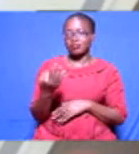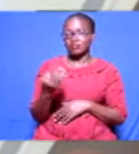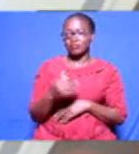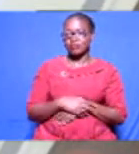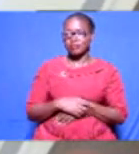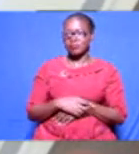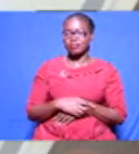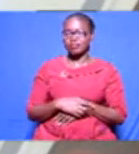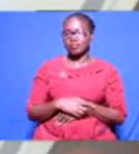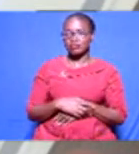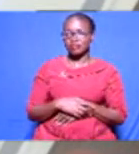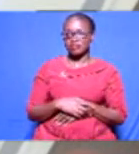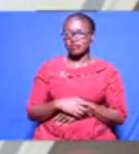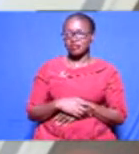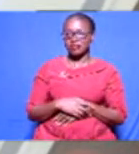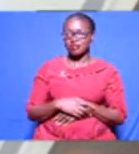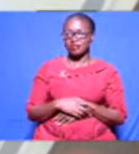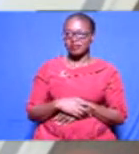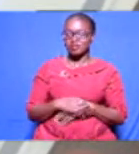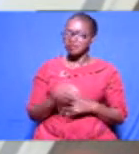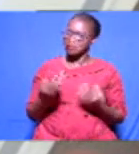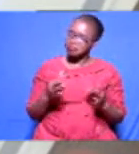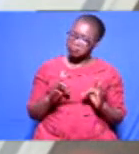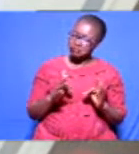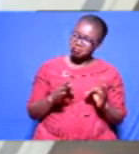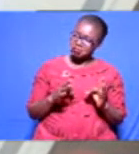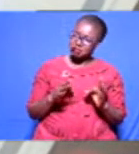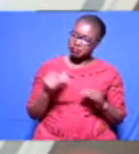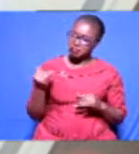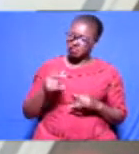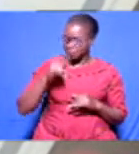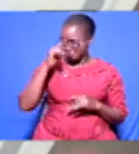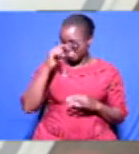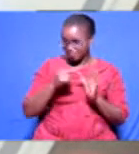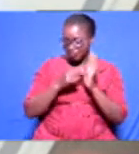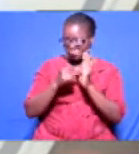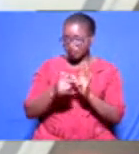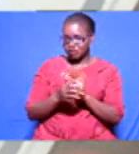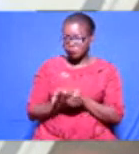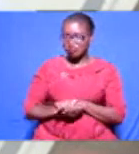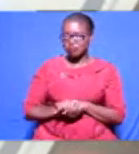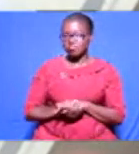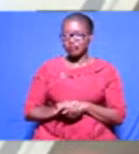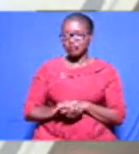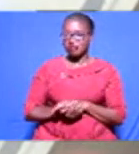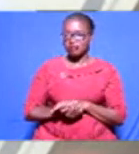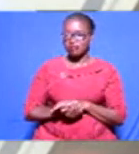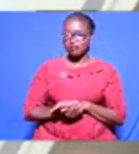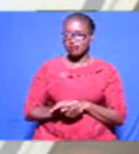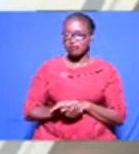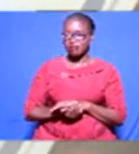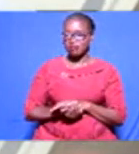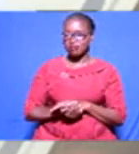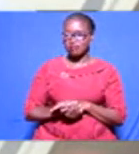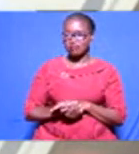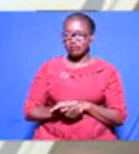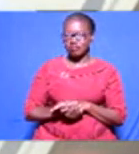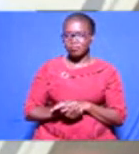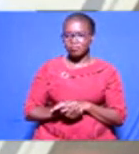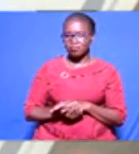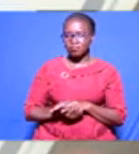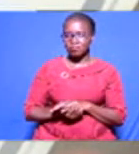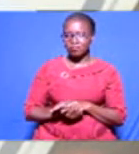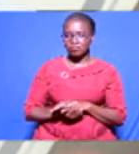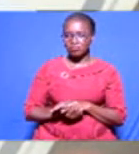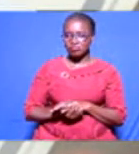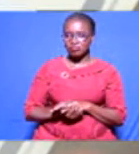Wednesday, feel free to go and, you know, pay your last respects. That's right. That's all we have to wrap it up. It's always a great